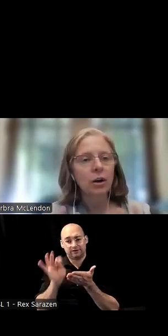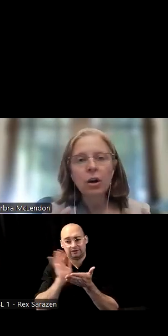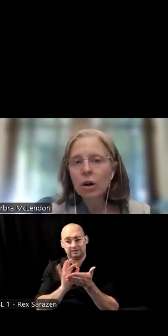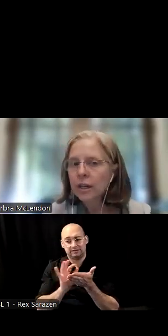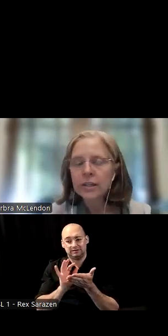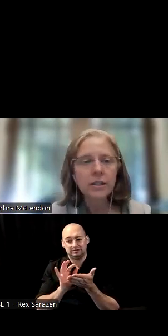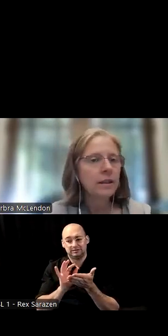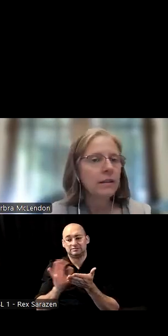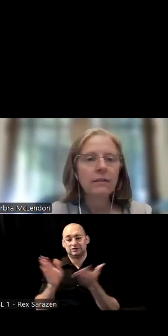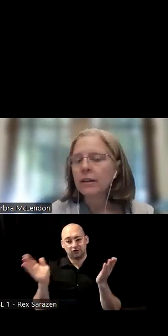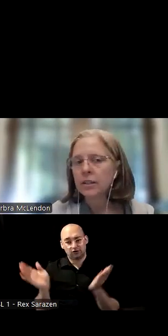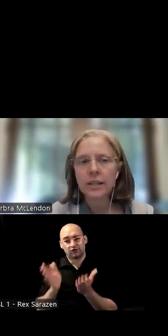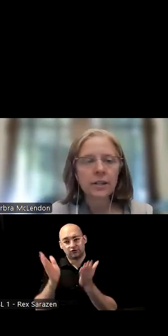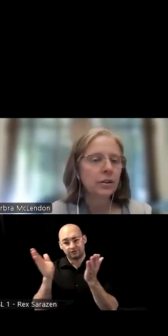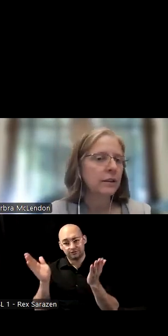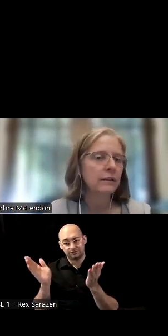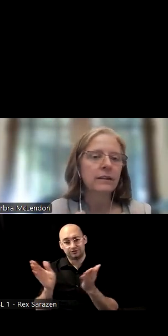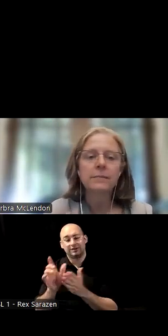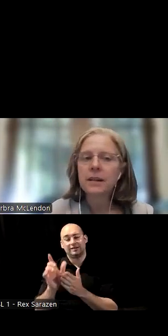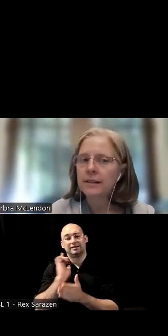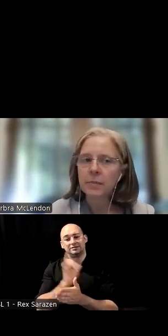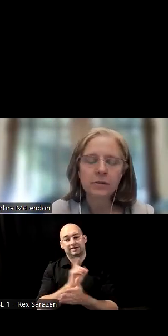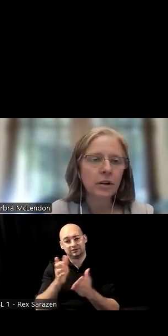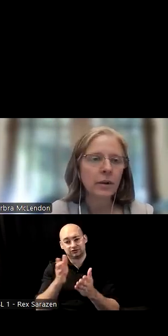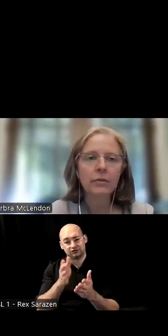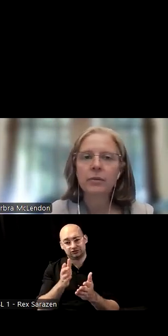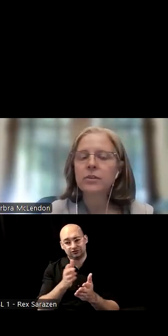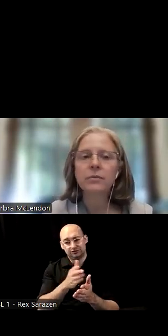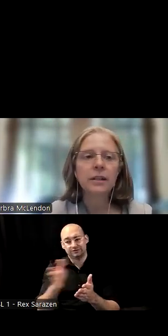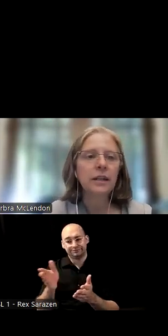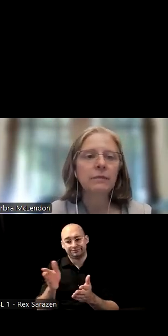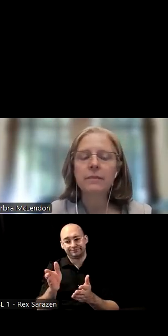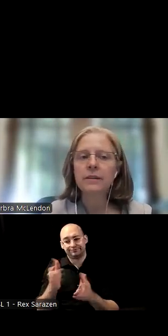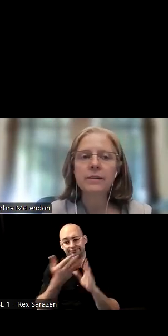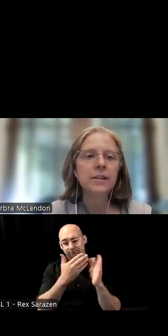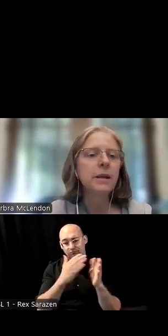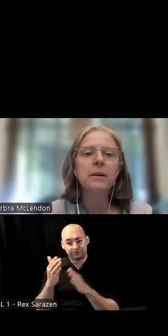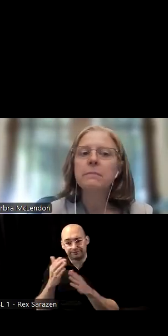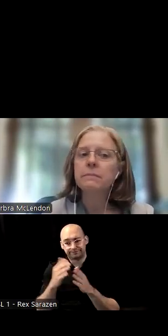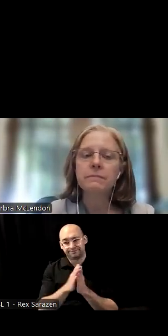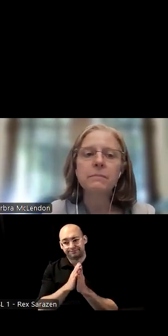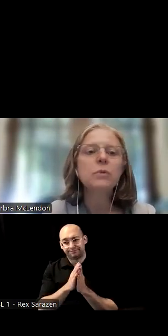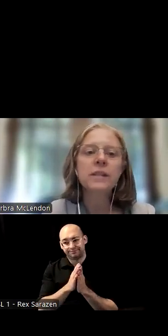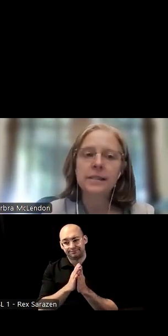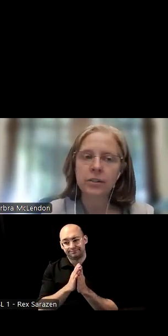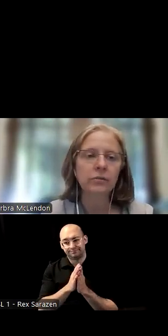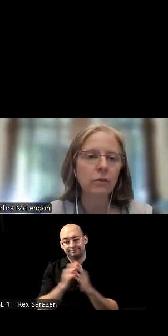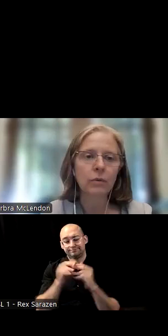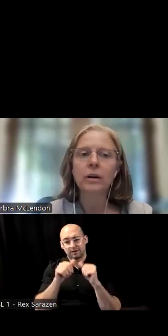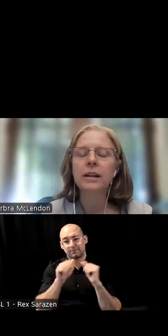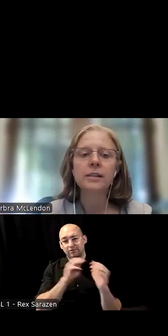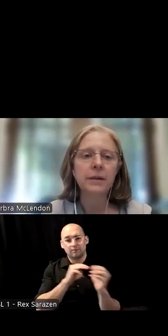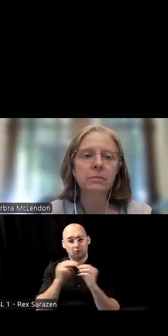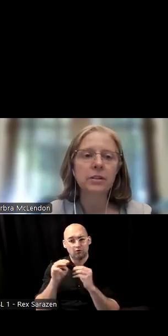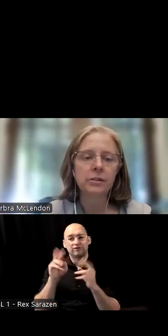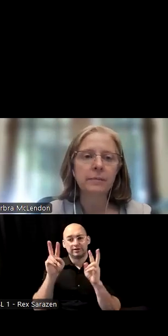to encourage the legislature and the committee these bills are going through to be able to move these issues